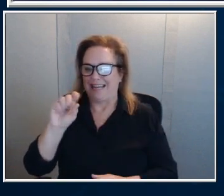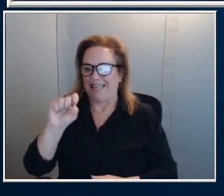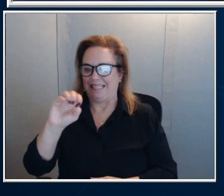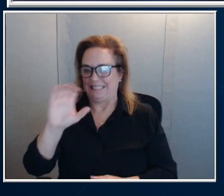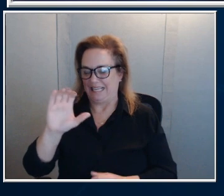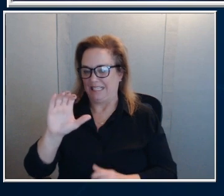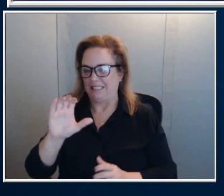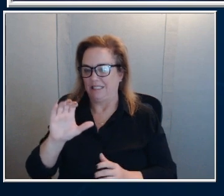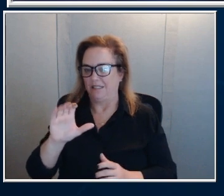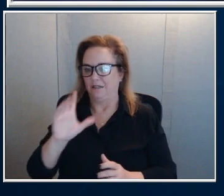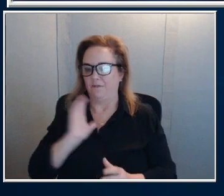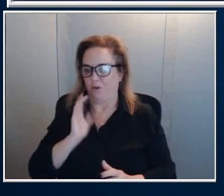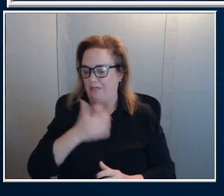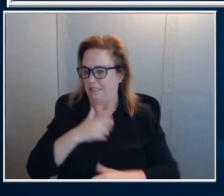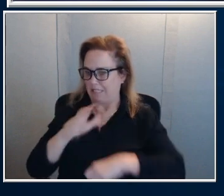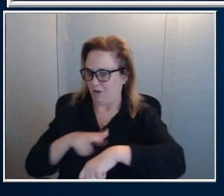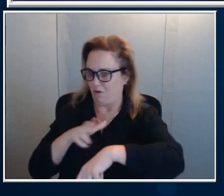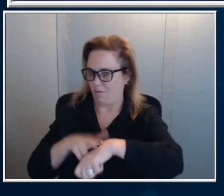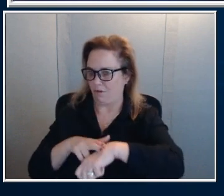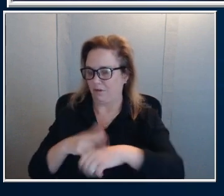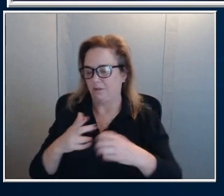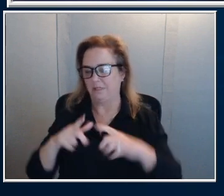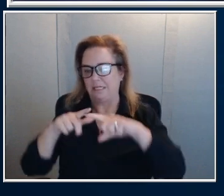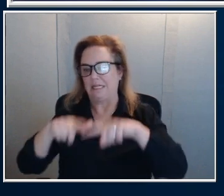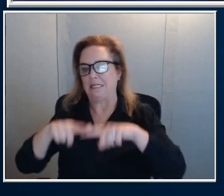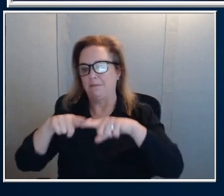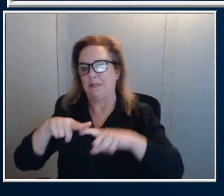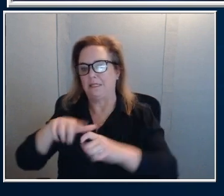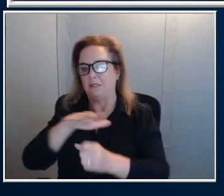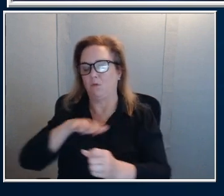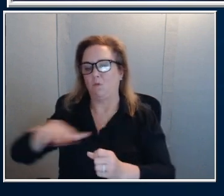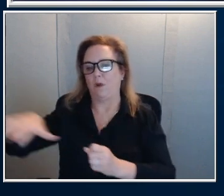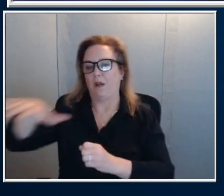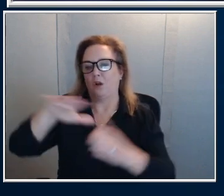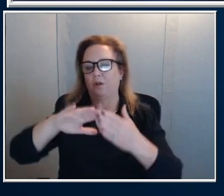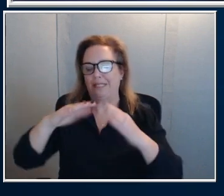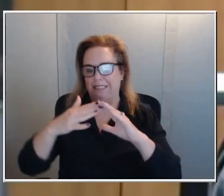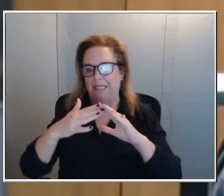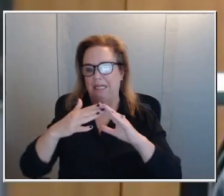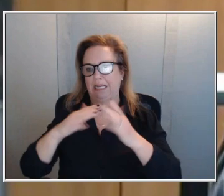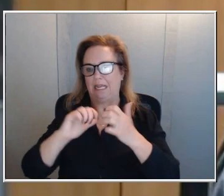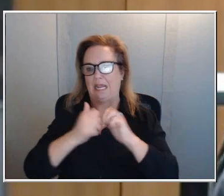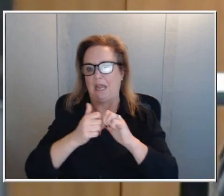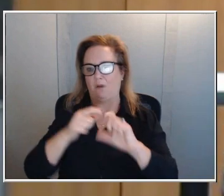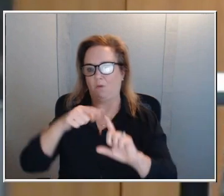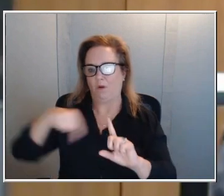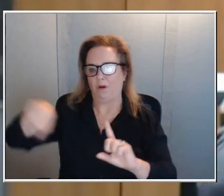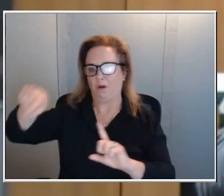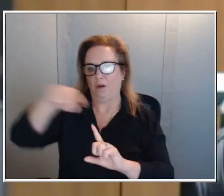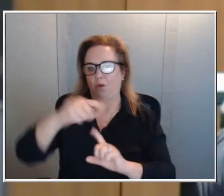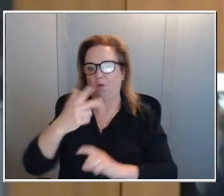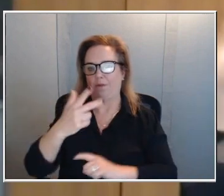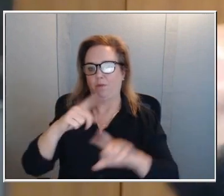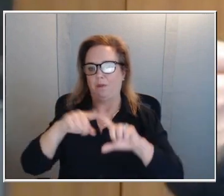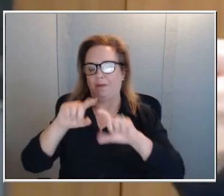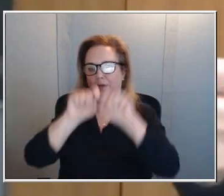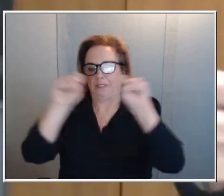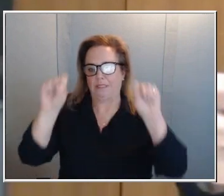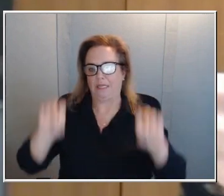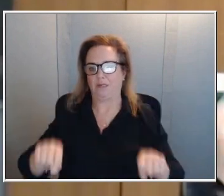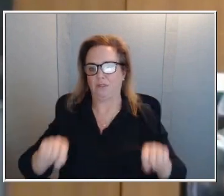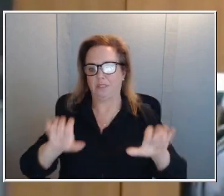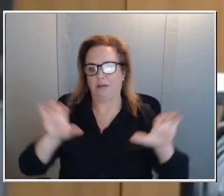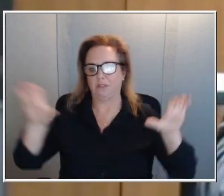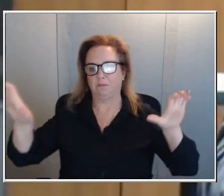That, for us, it kind of depends on where you are in the city, but how we are. We have 3 different stations that are spaced out